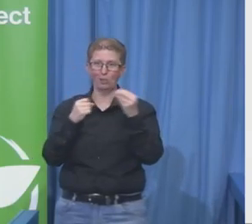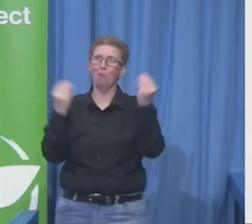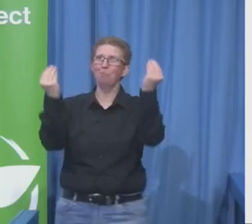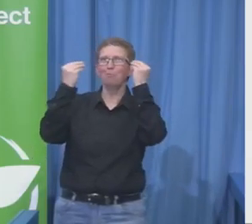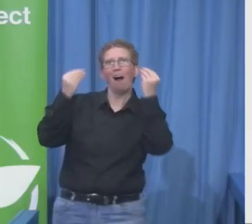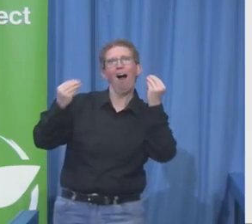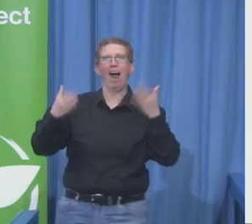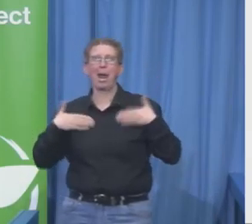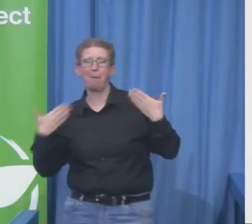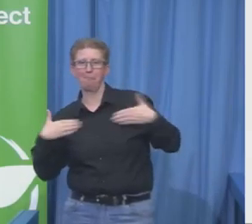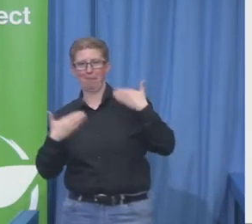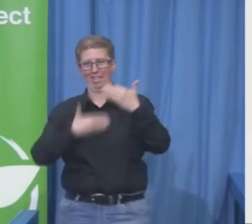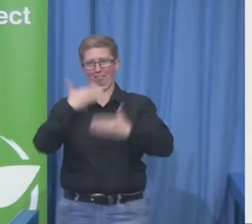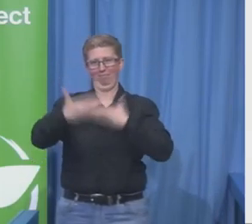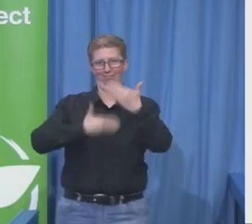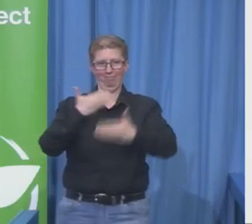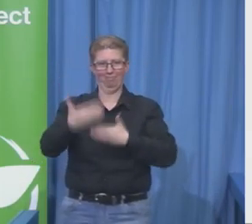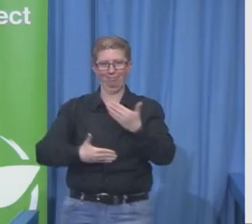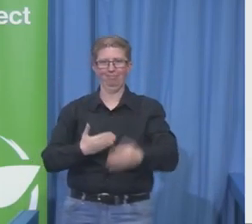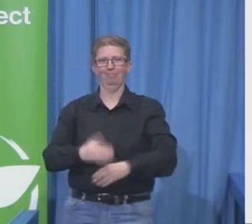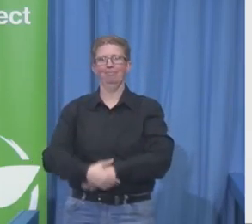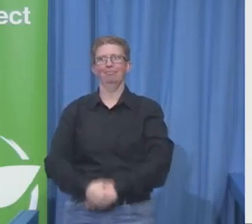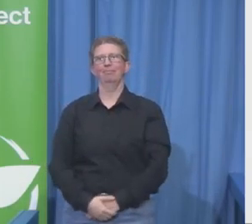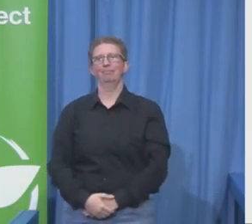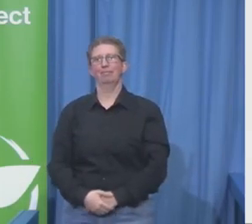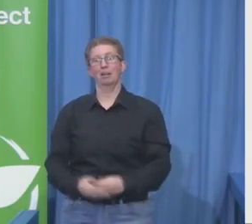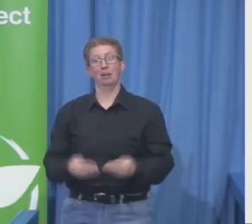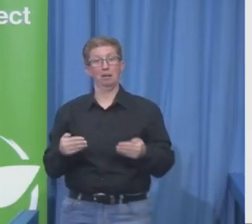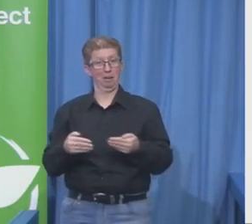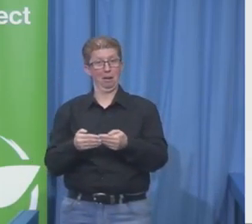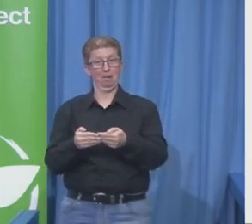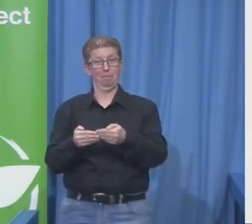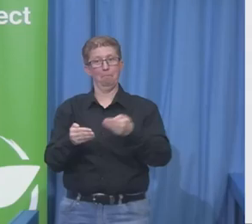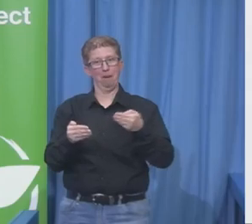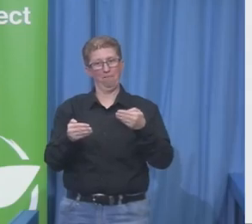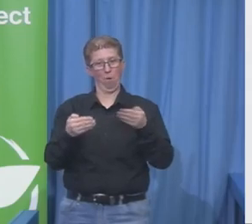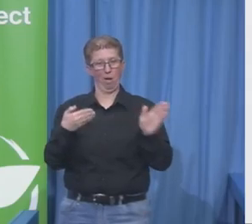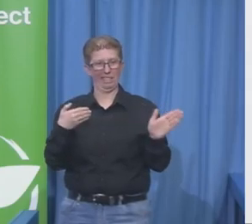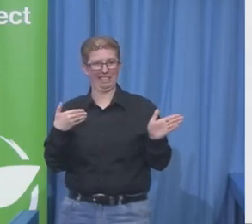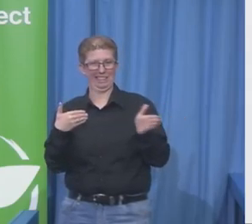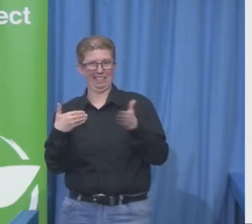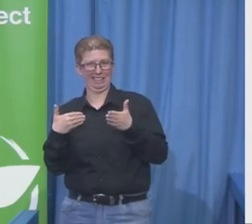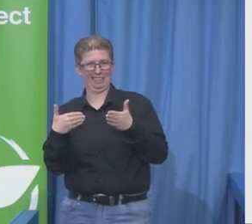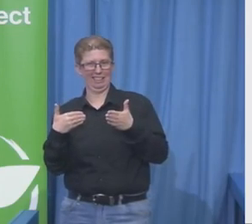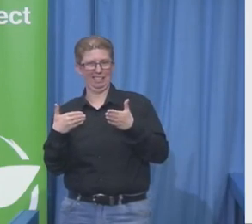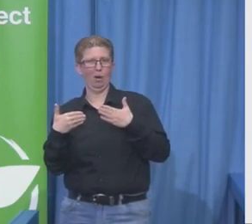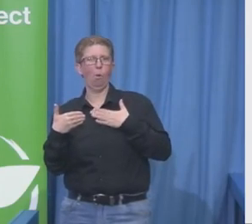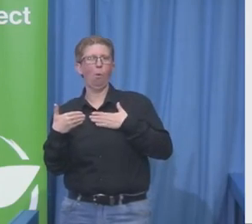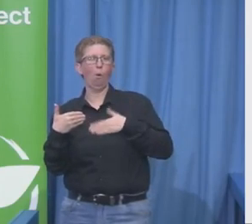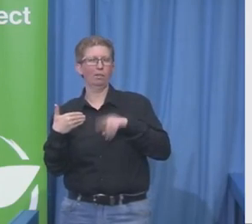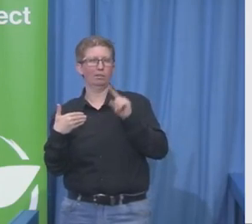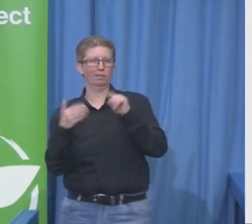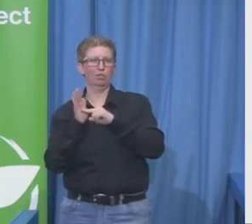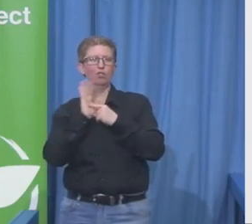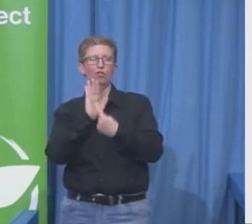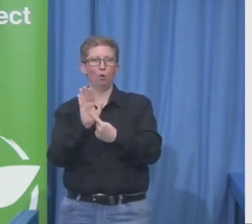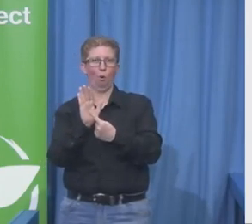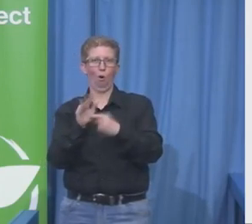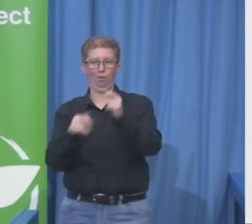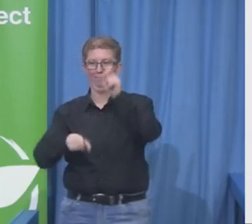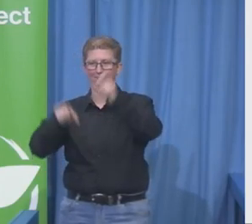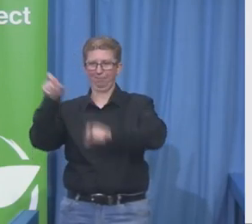And at the end, I just would like to show you some feedbacks from the participants and also just briefly talk